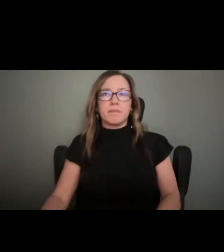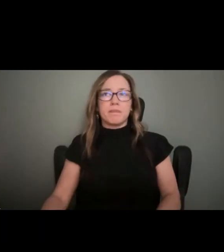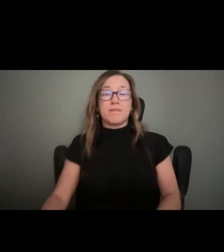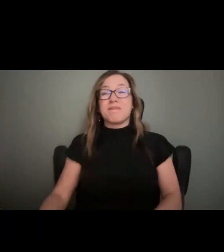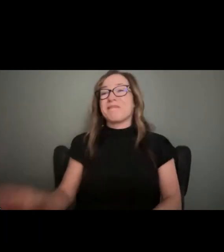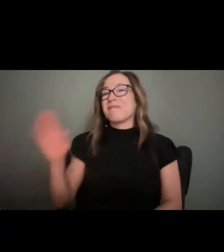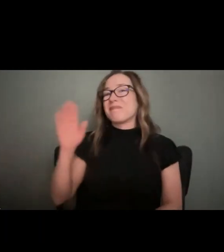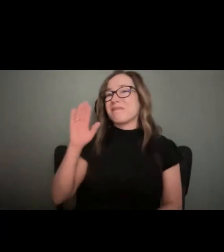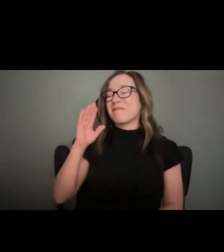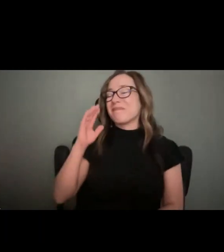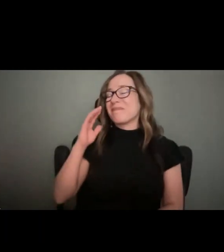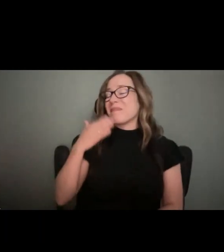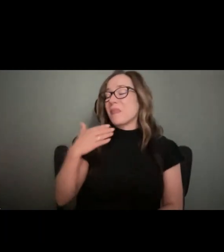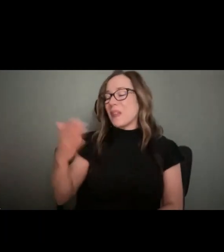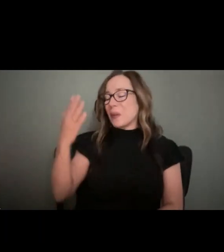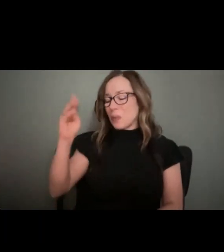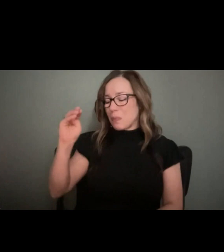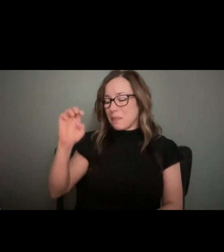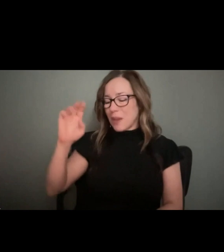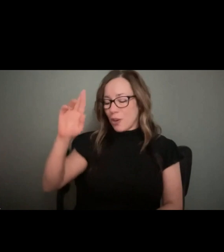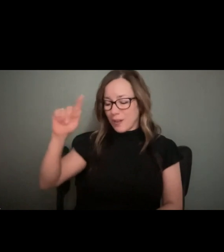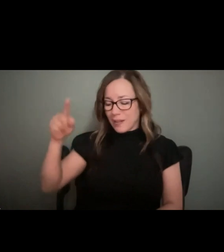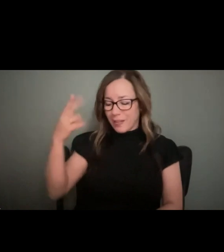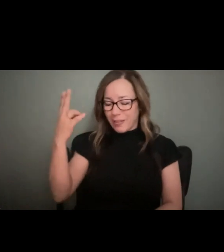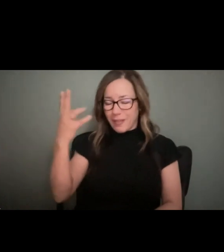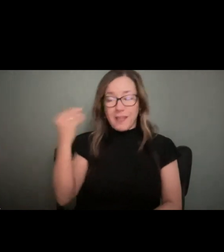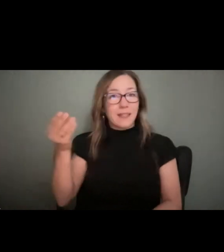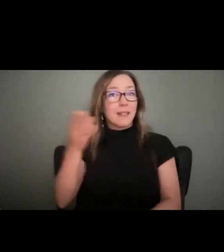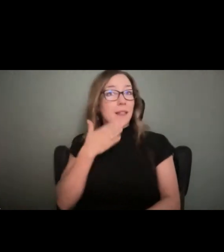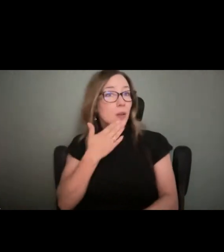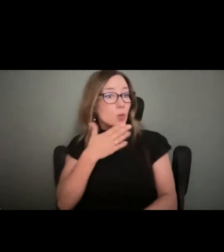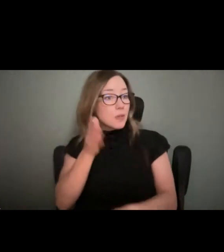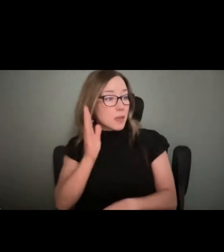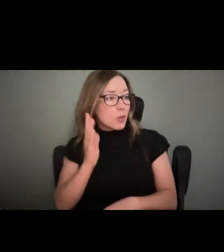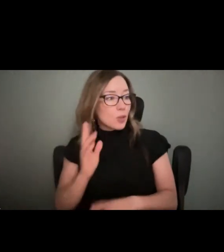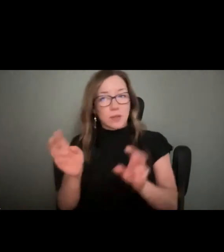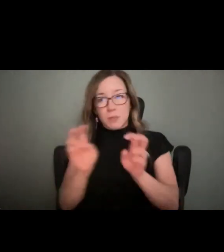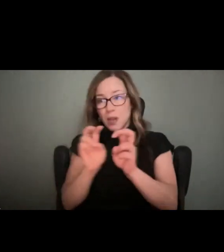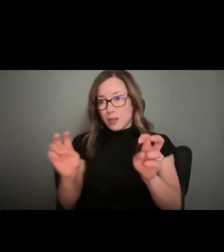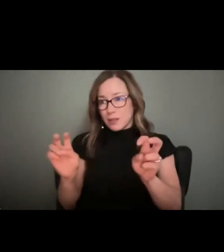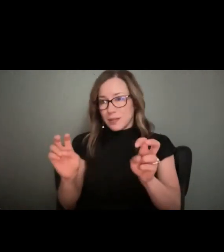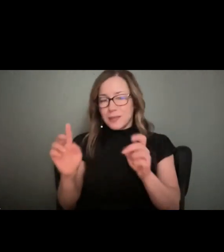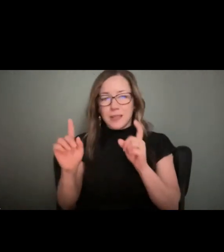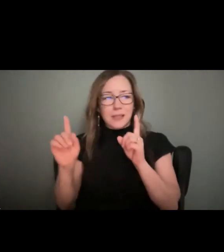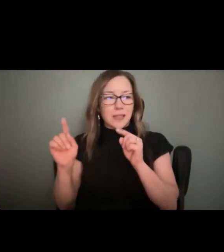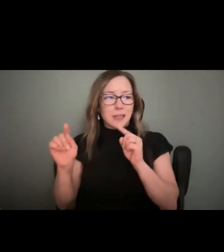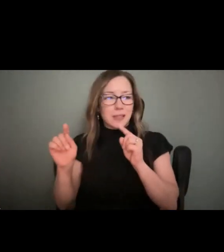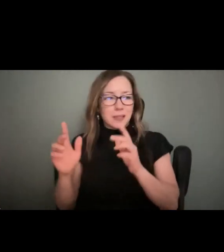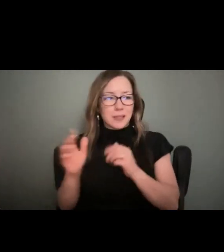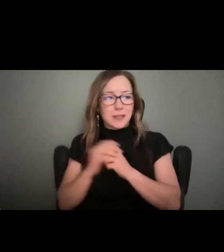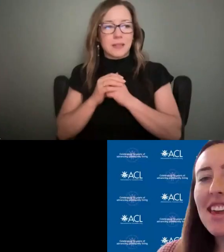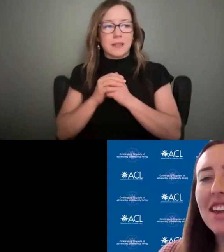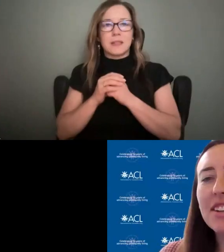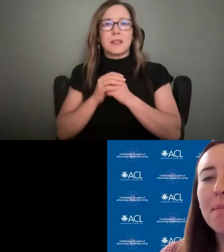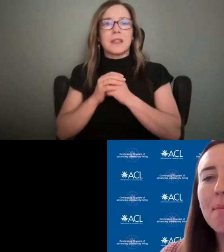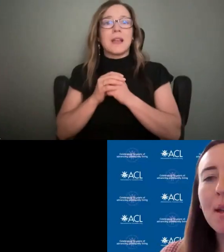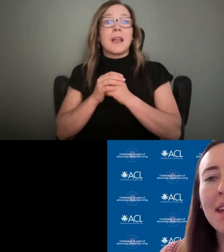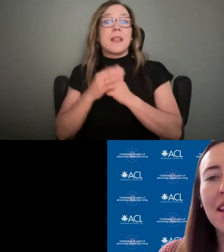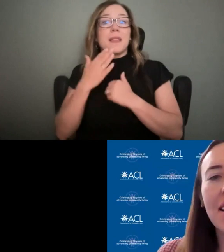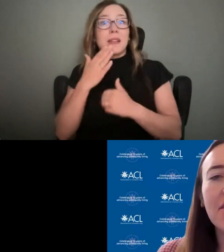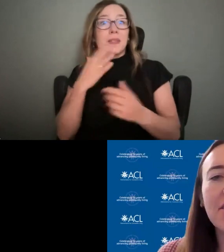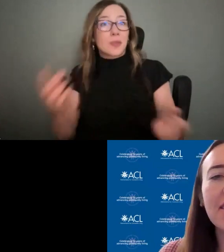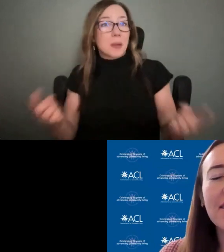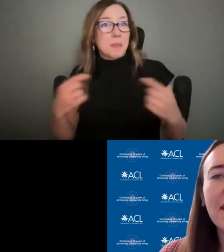Thank you, Meredith. And thank you to our speakers, panelists, and attendees for attending today and